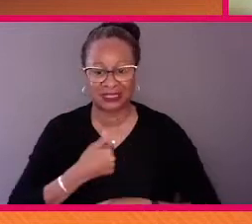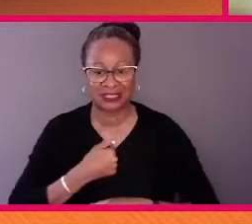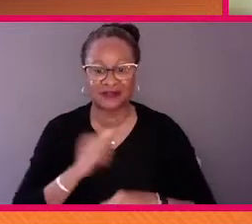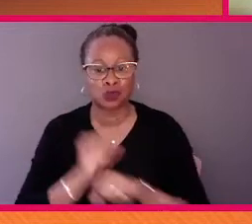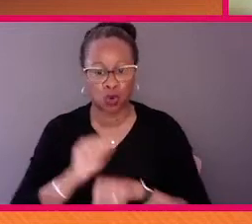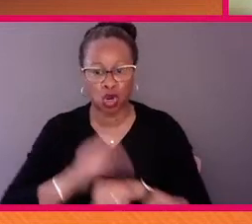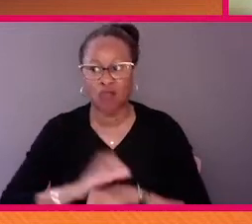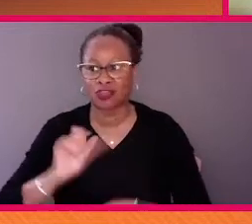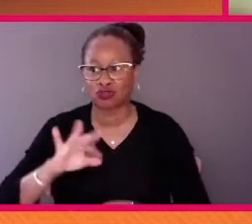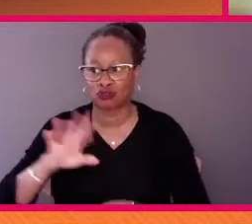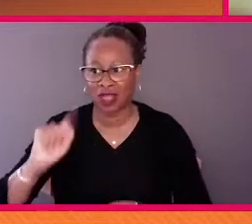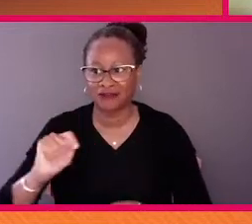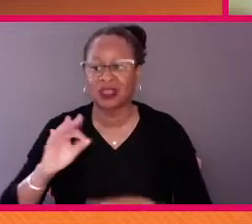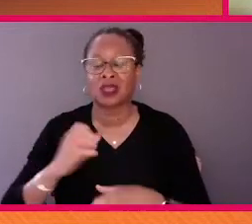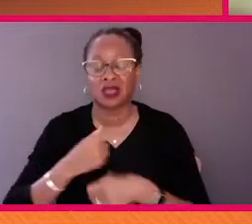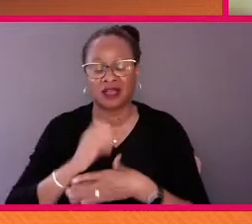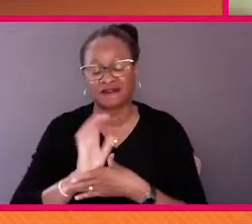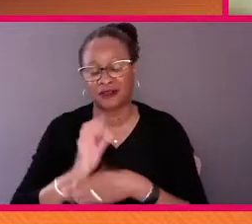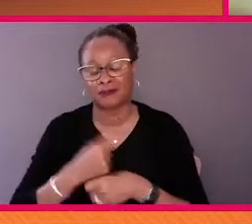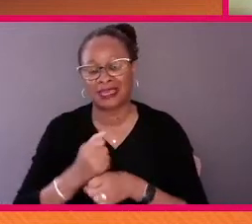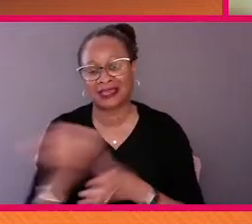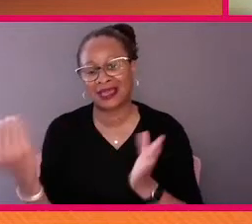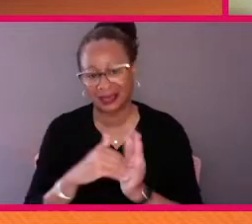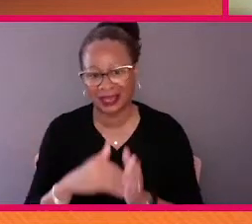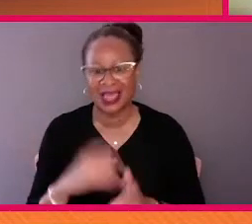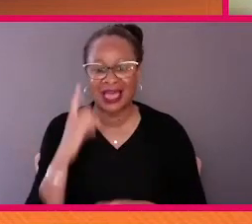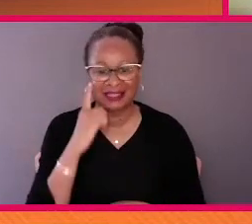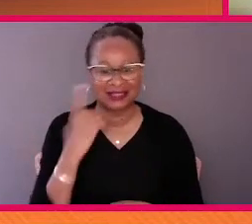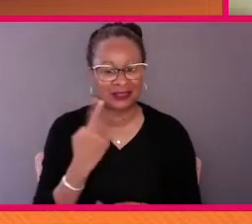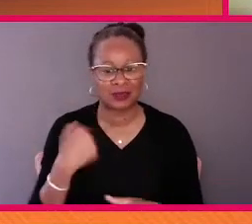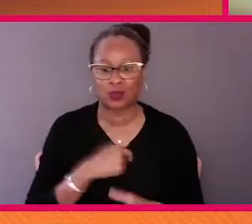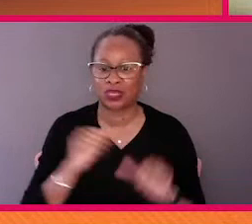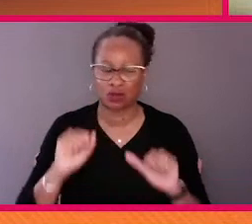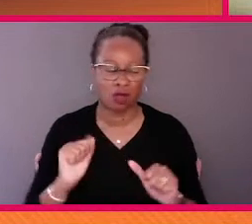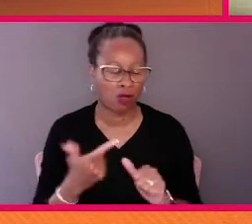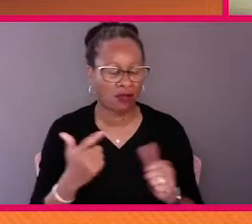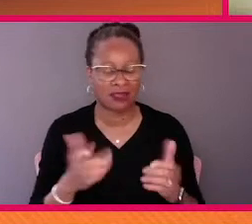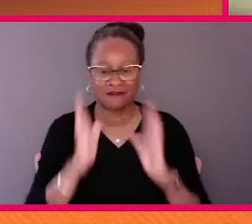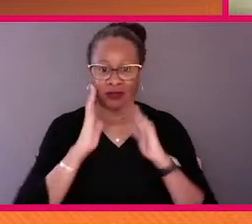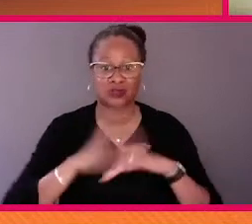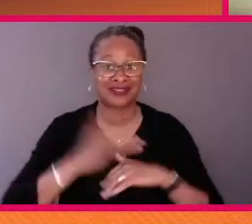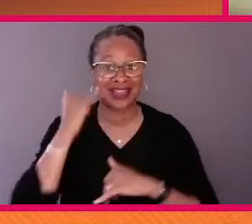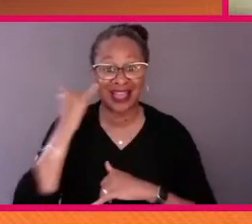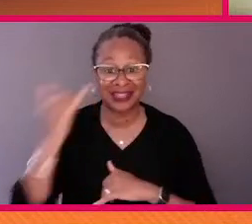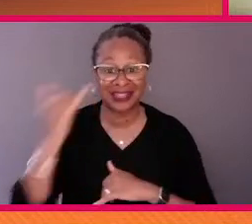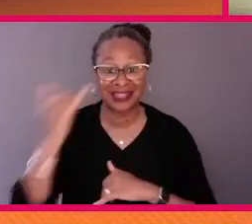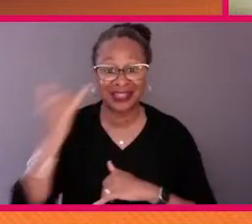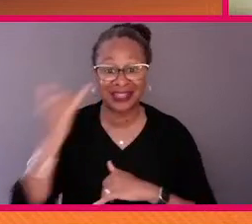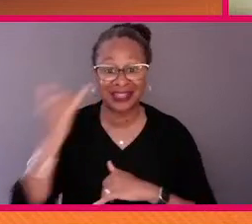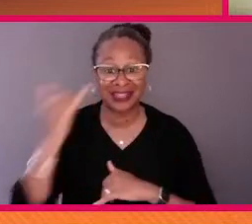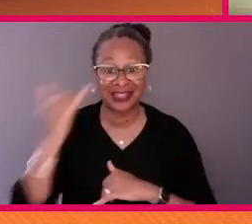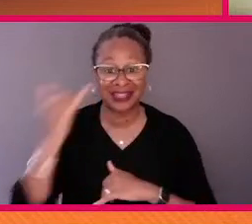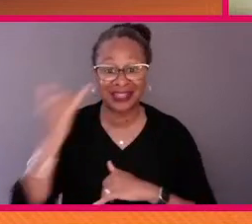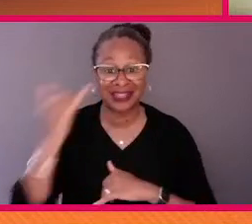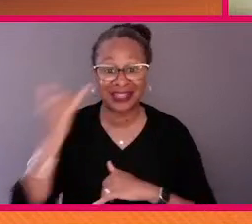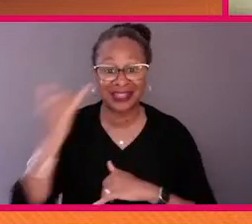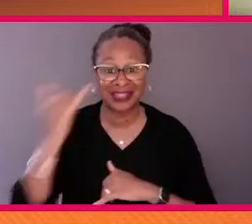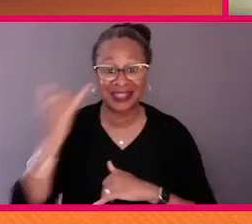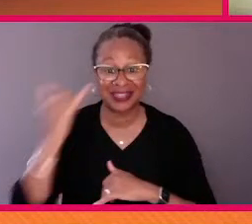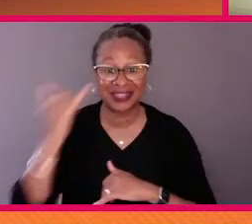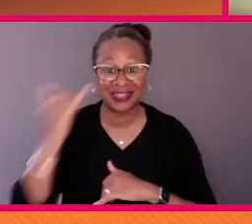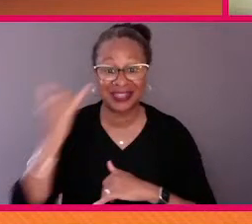of filmmaking again, because I think it's something we all can get wrapped up in the ideas and the, you know, creation of pitch decks and